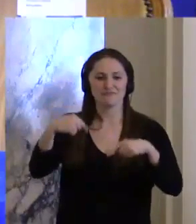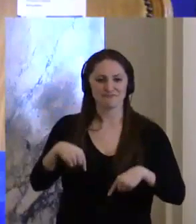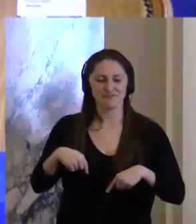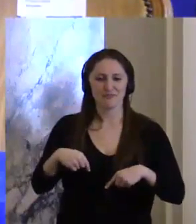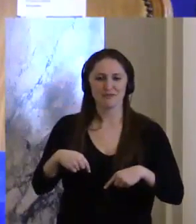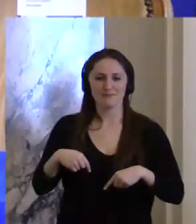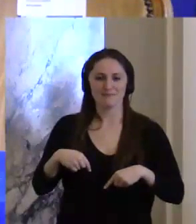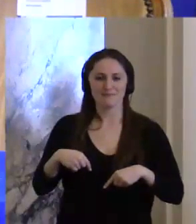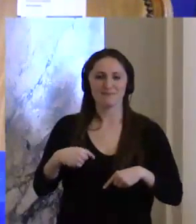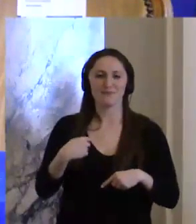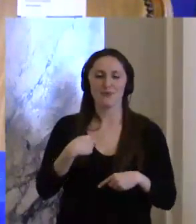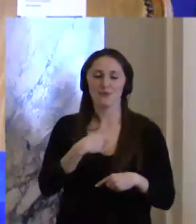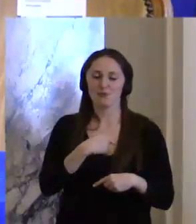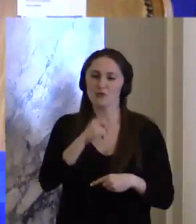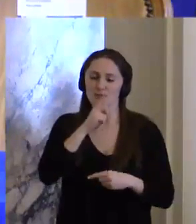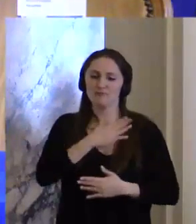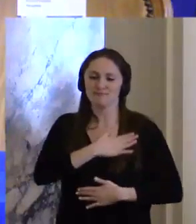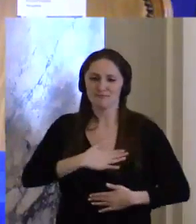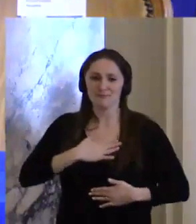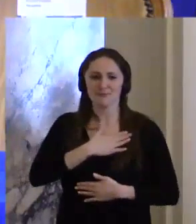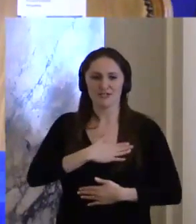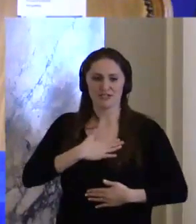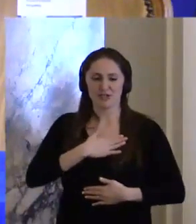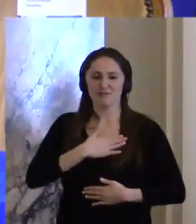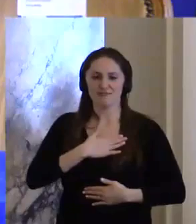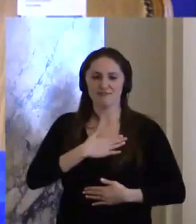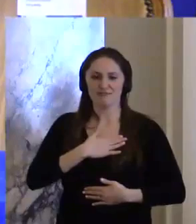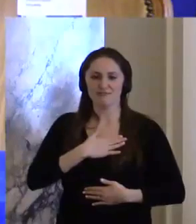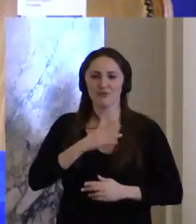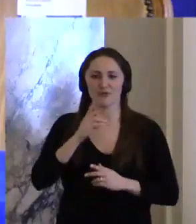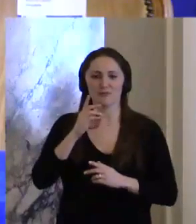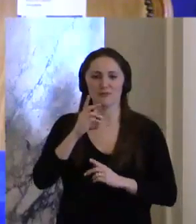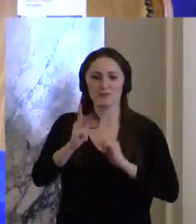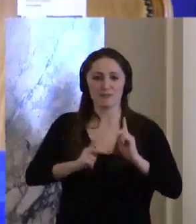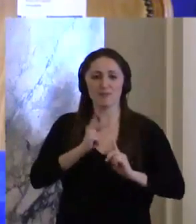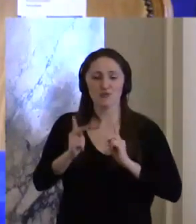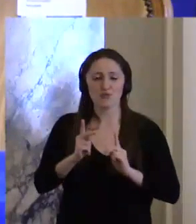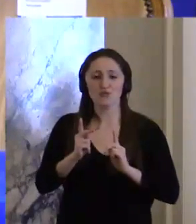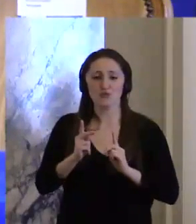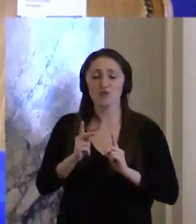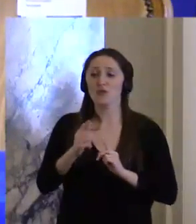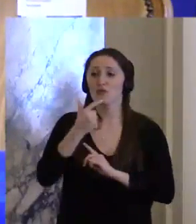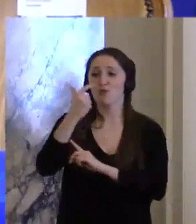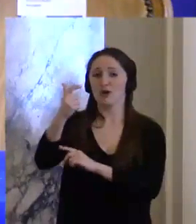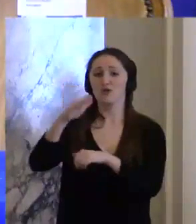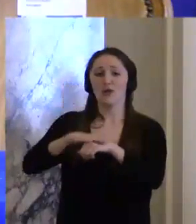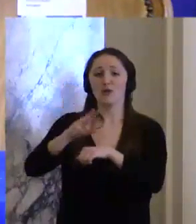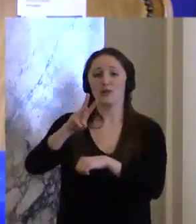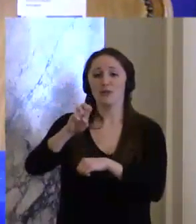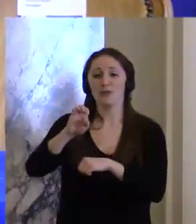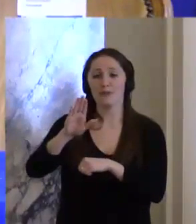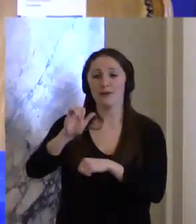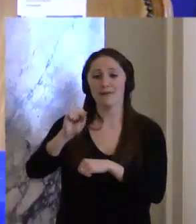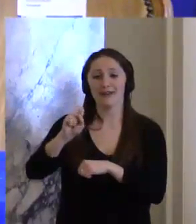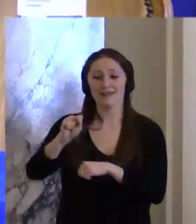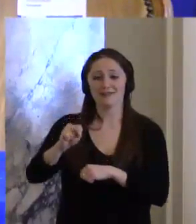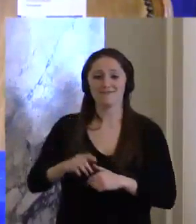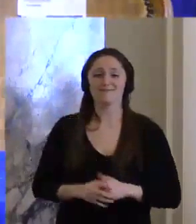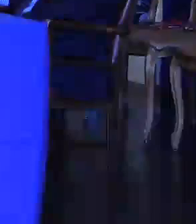extend our most sincere appreciation to those who followed the event via webcast. Thank you very much.